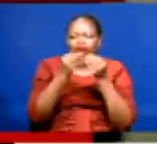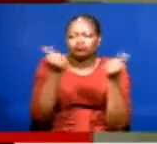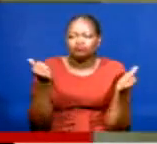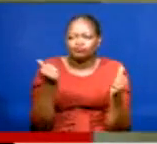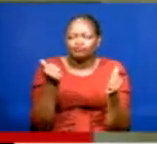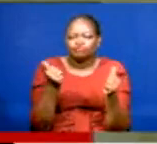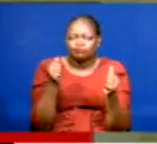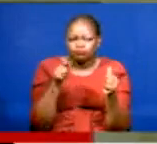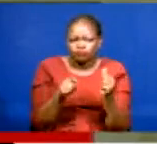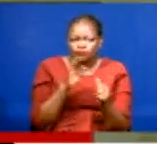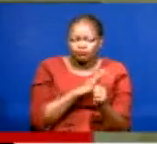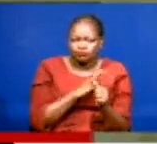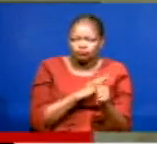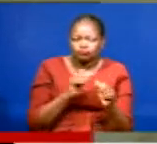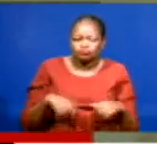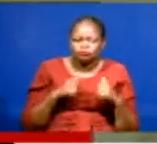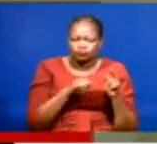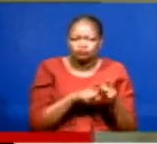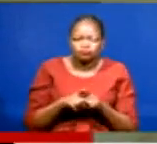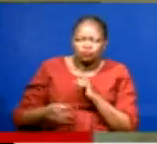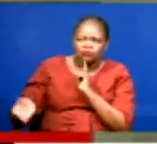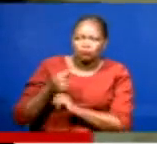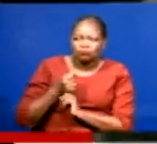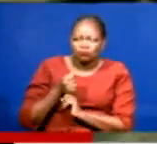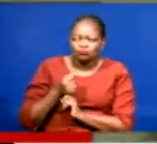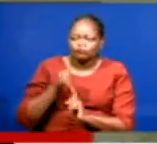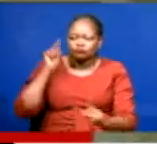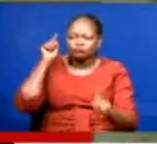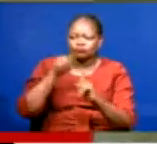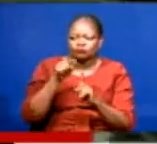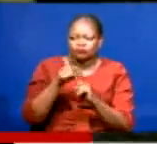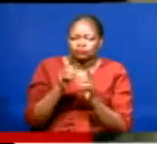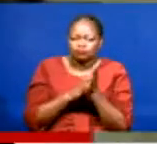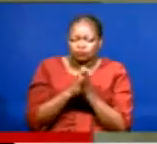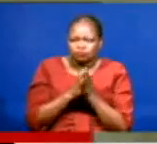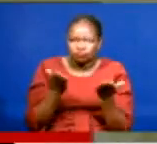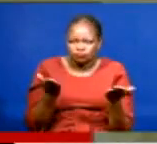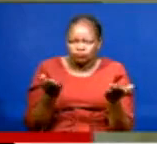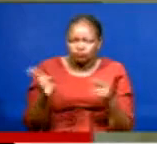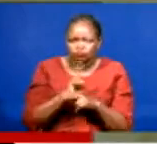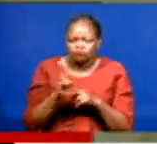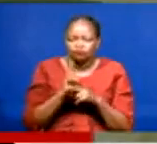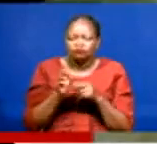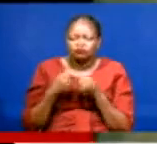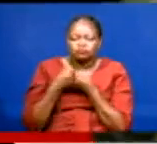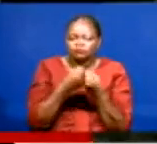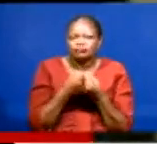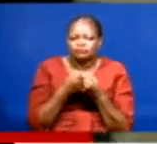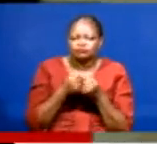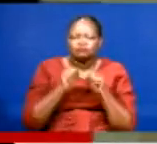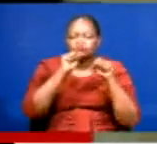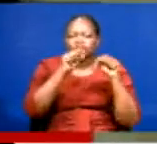overcome disadvantage in life and also achieve their goals and ambitions as far as using the game of boxing. And